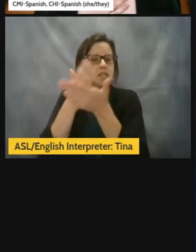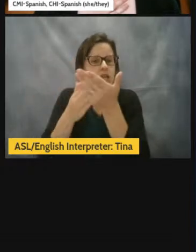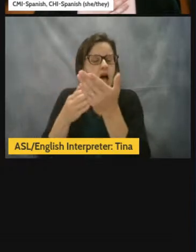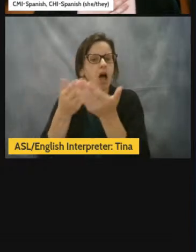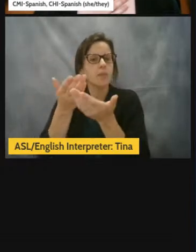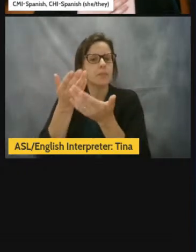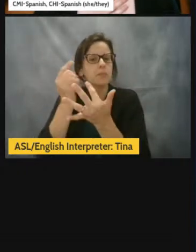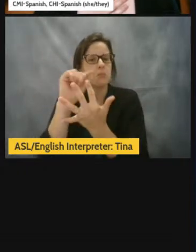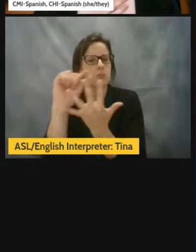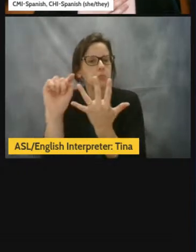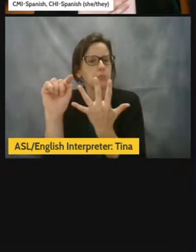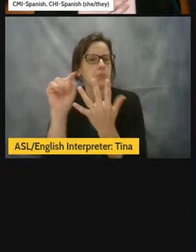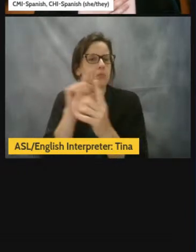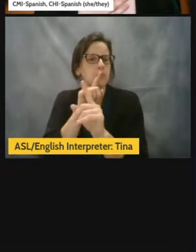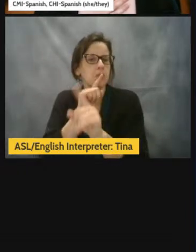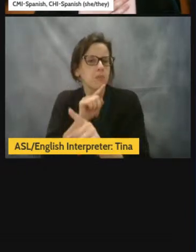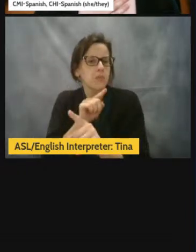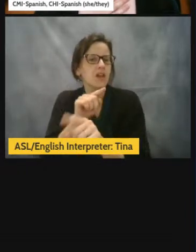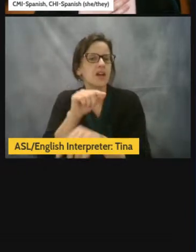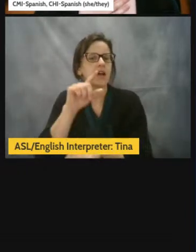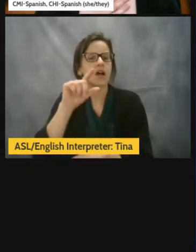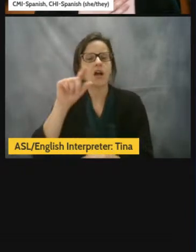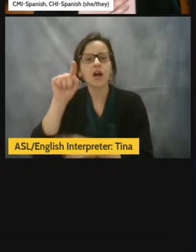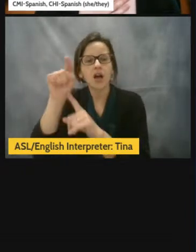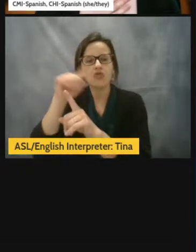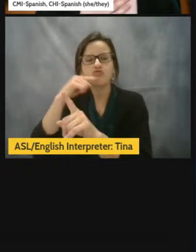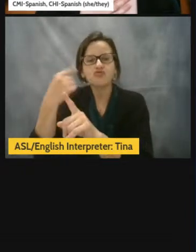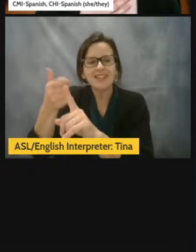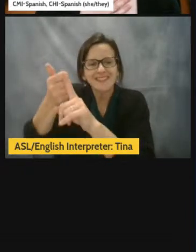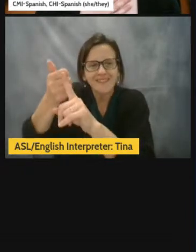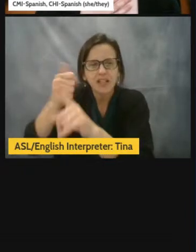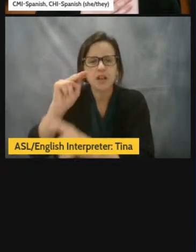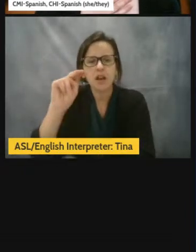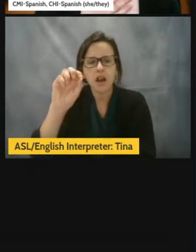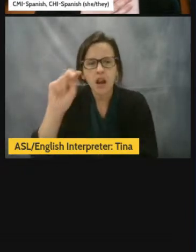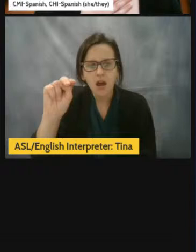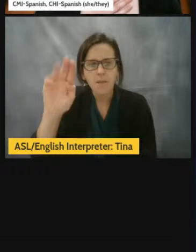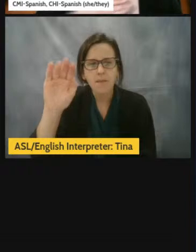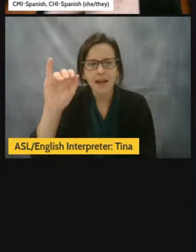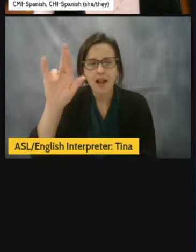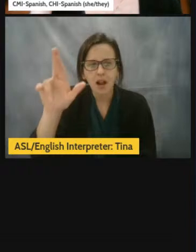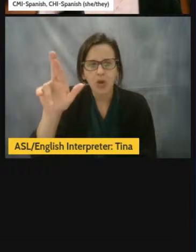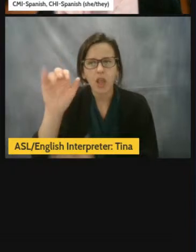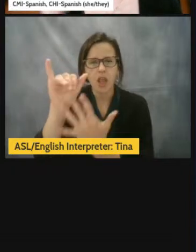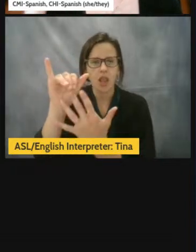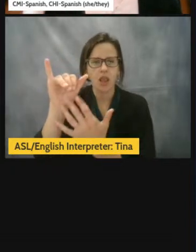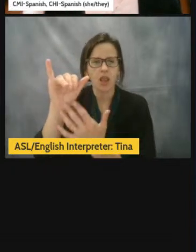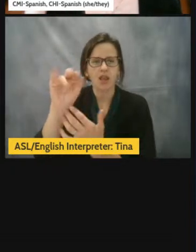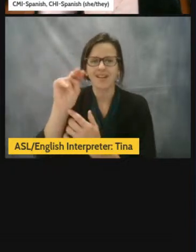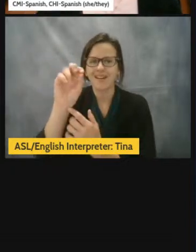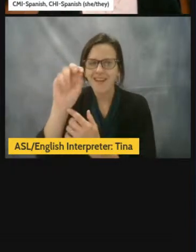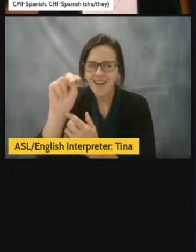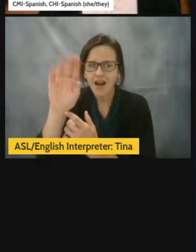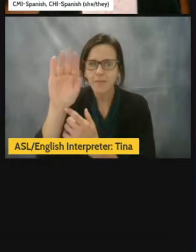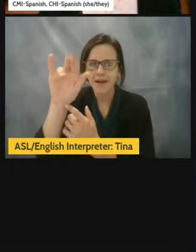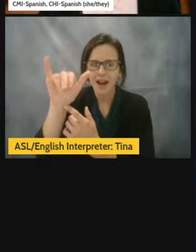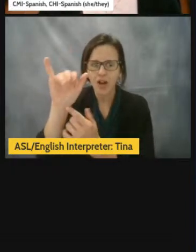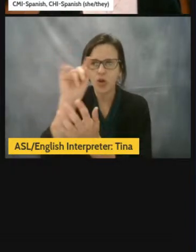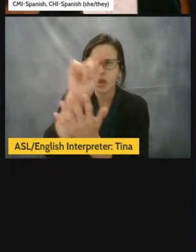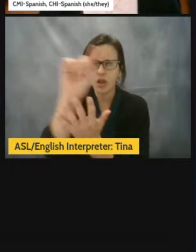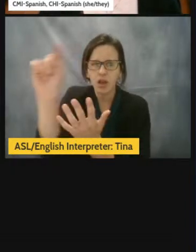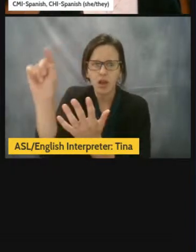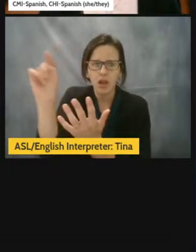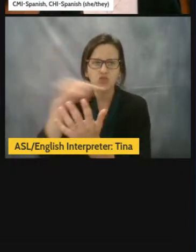use gender-neutral pronouns and verb conjugations in Russian. Took me 5 minutes, a 5-minute Google search to